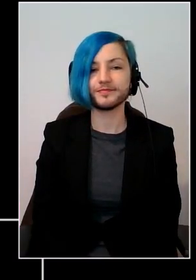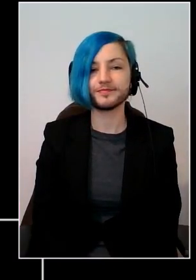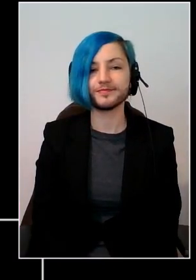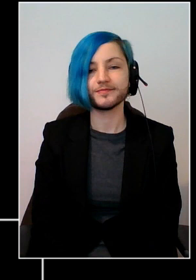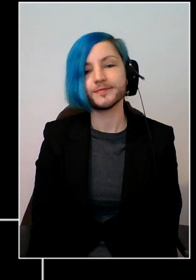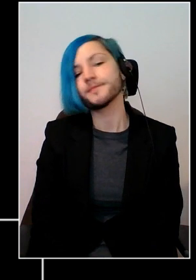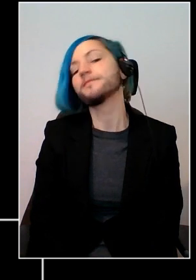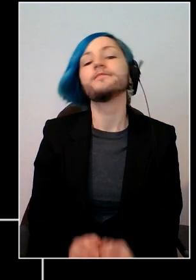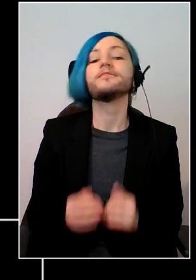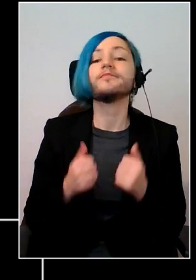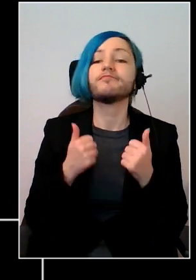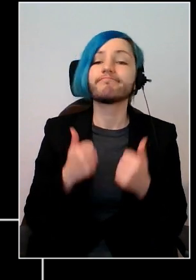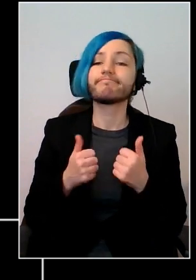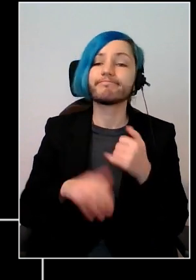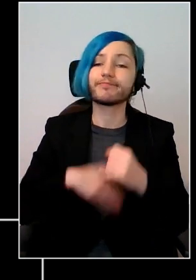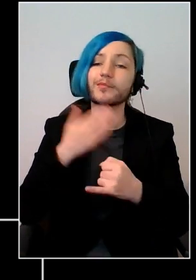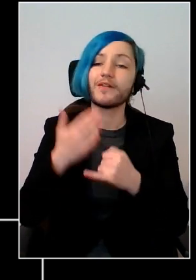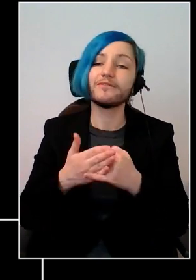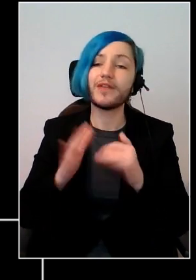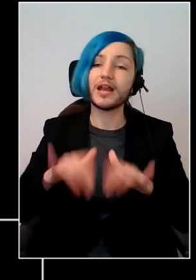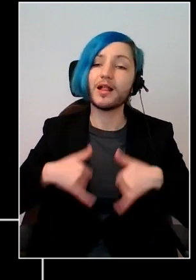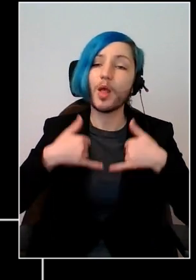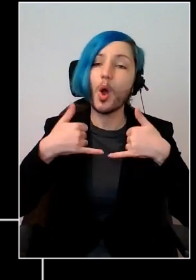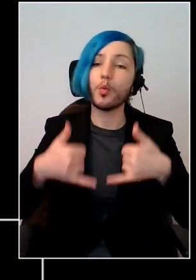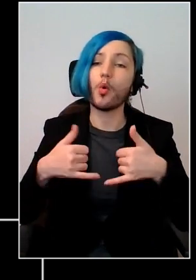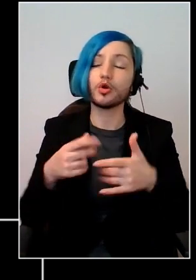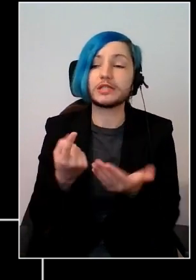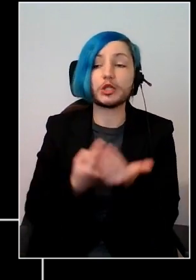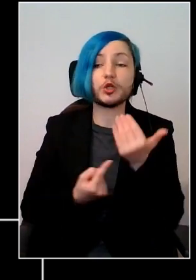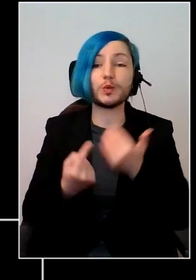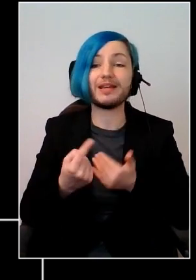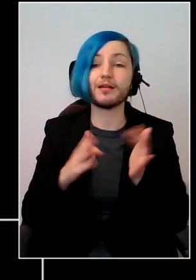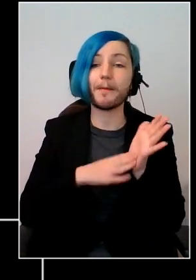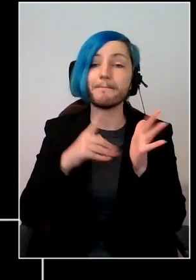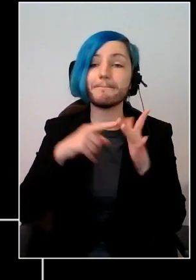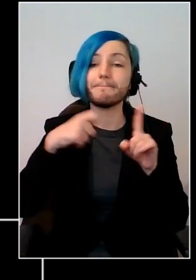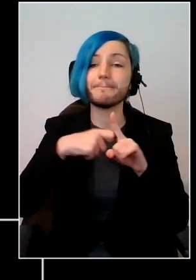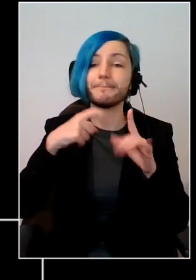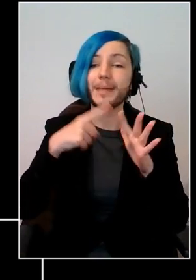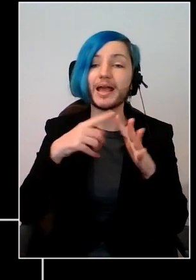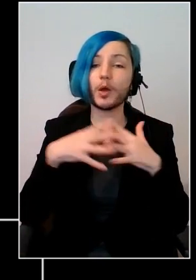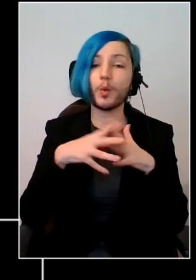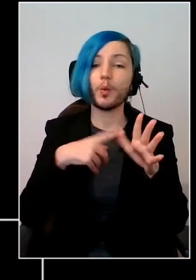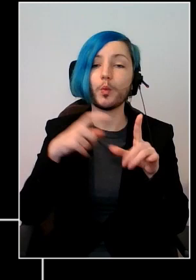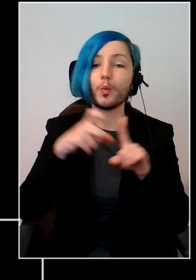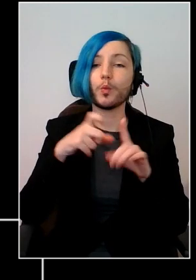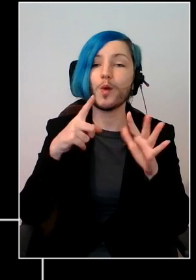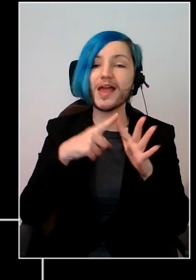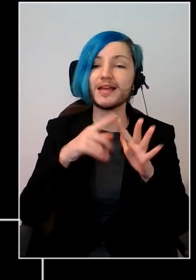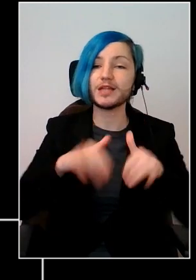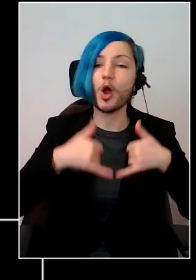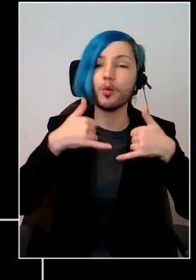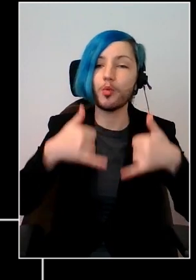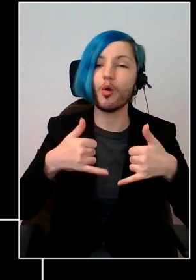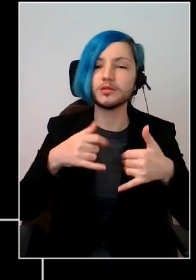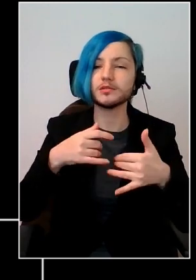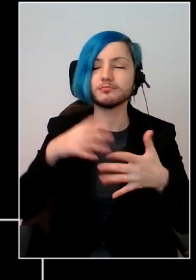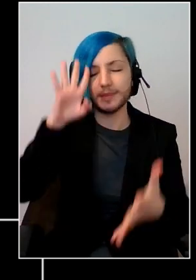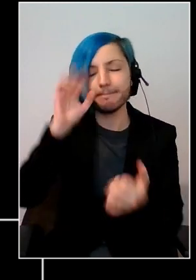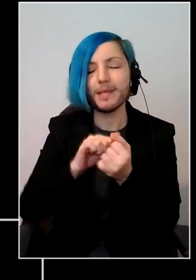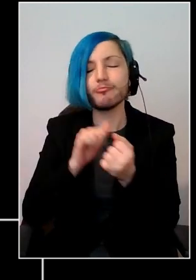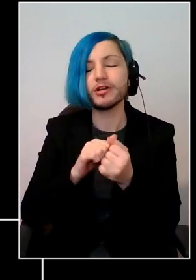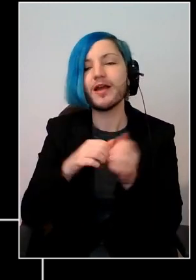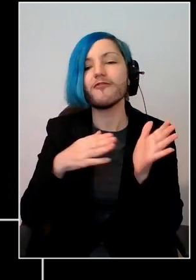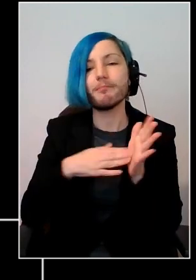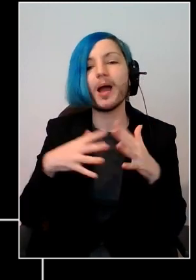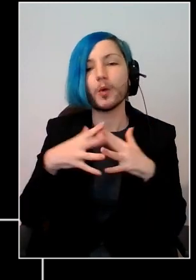And so to our last award, the unique Mike Wade Award in memory of Mike Wade. George Ritchie MB is now going to tell us